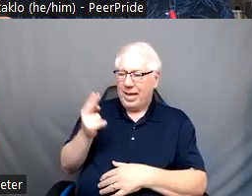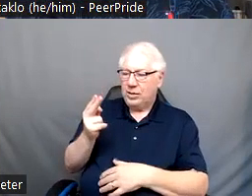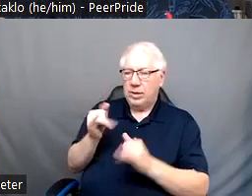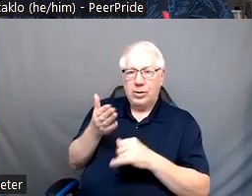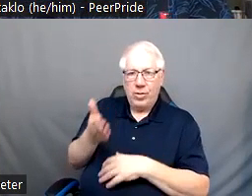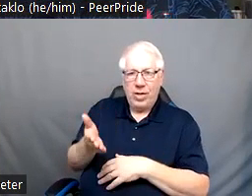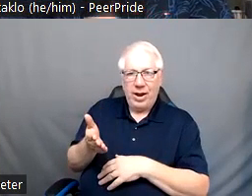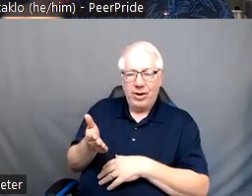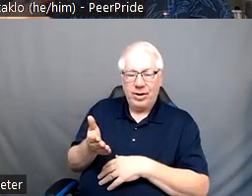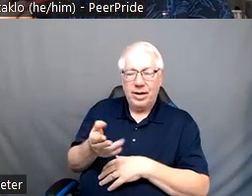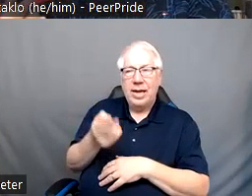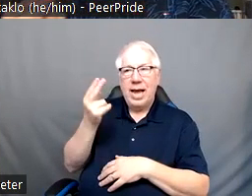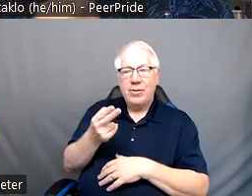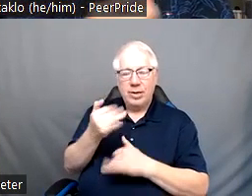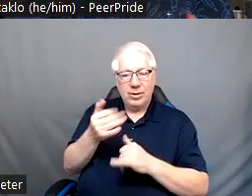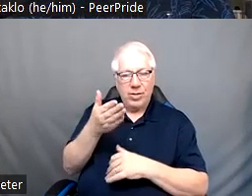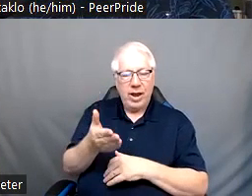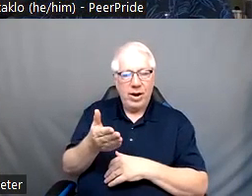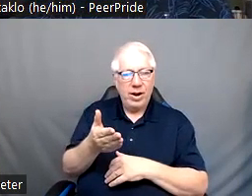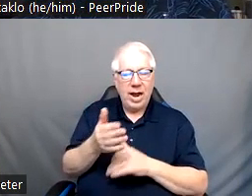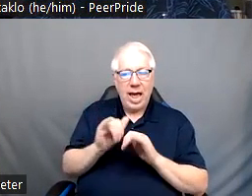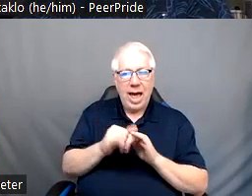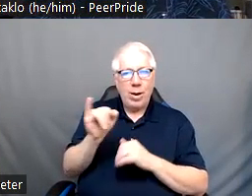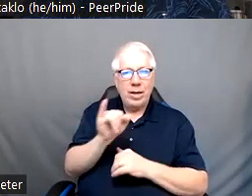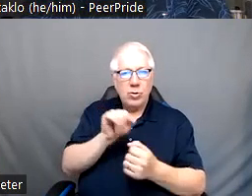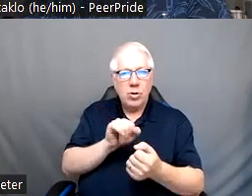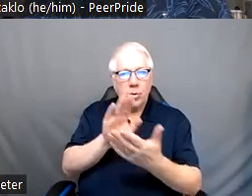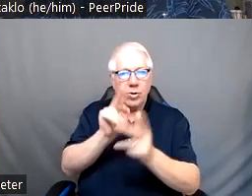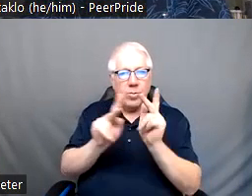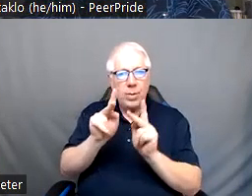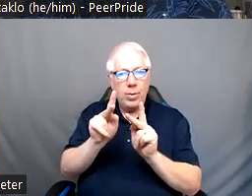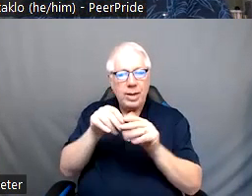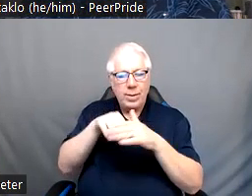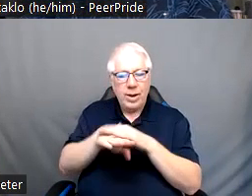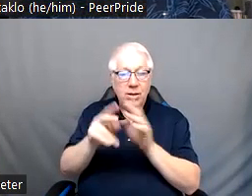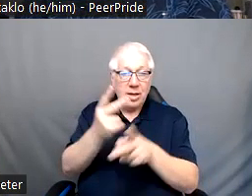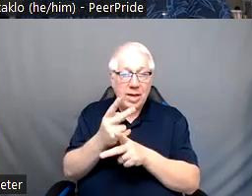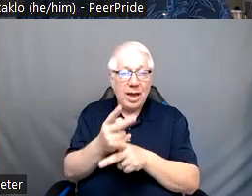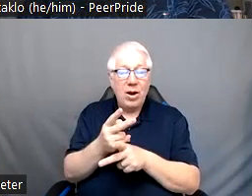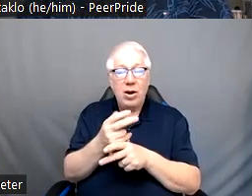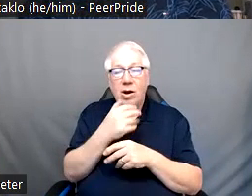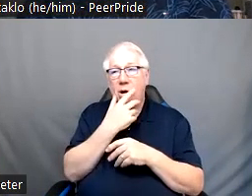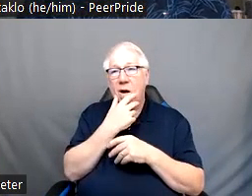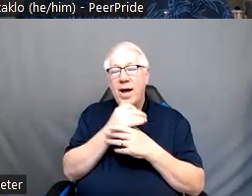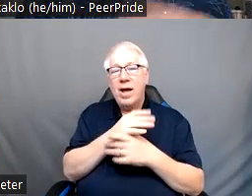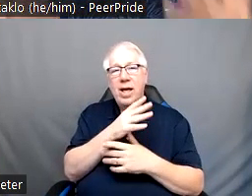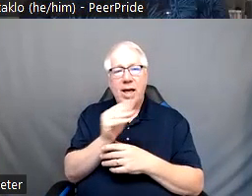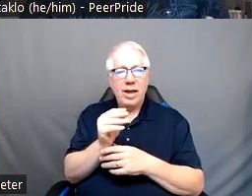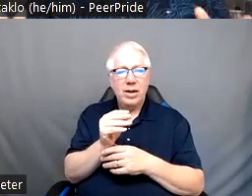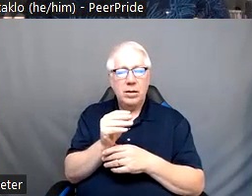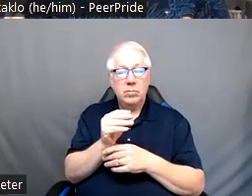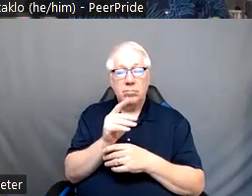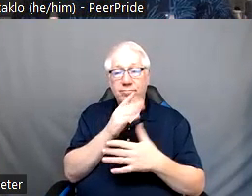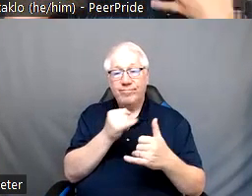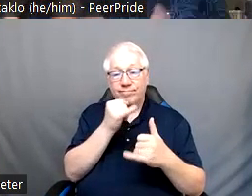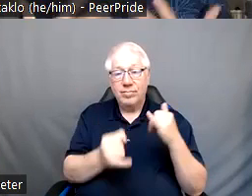there in the W path. And the history is still there in how insurance approaches people being able to access care. And